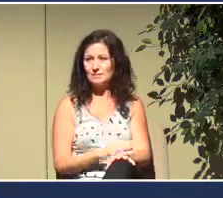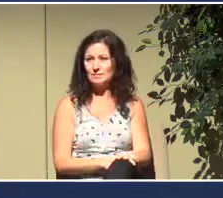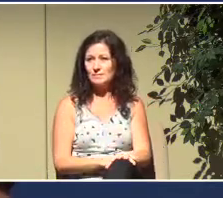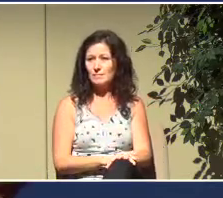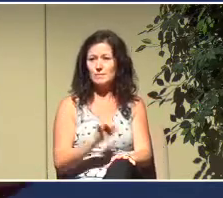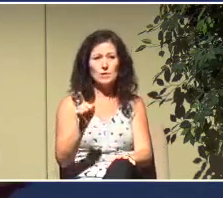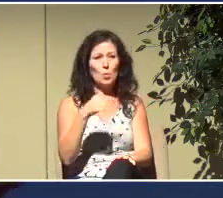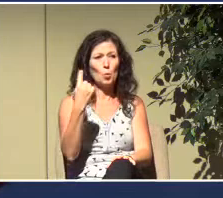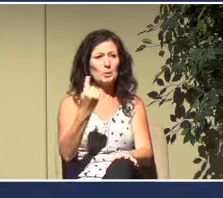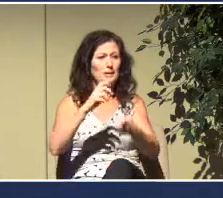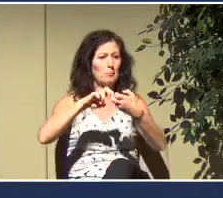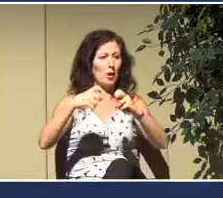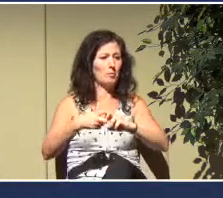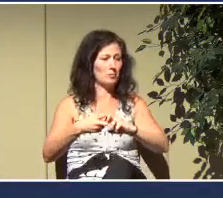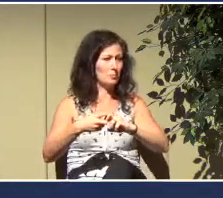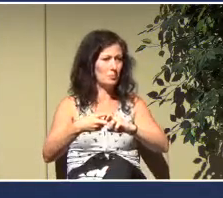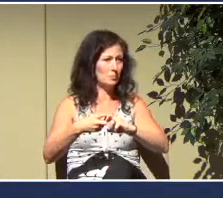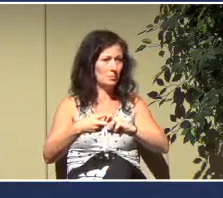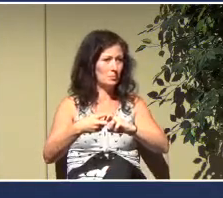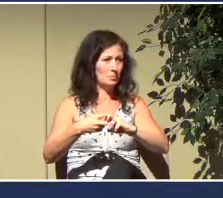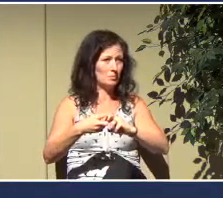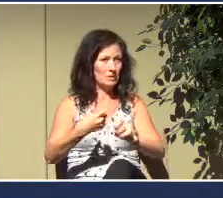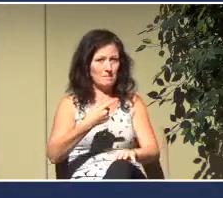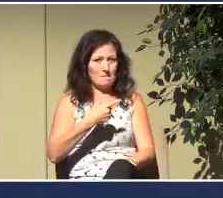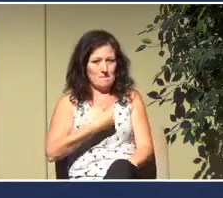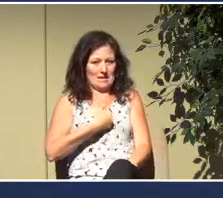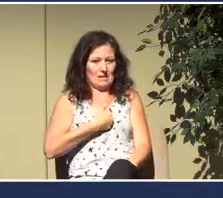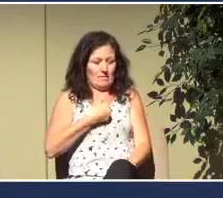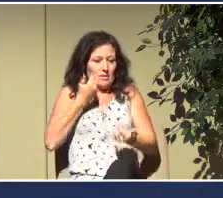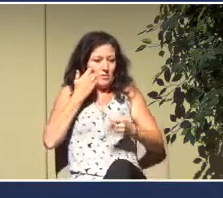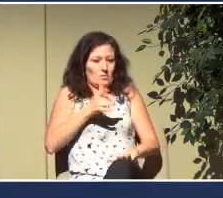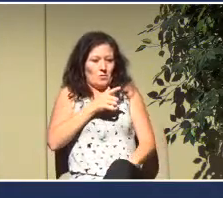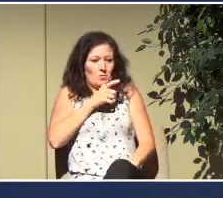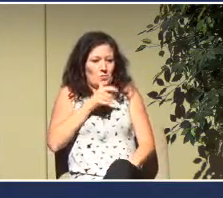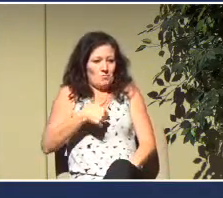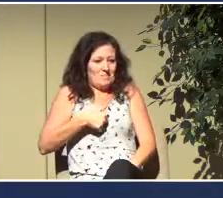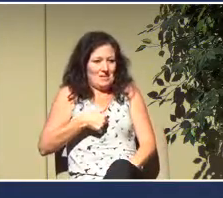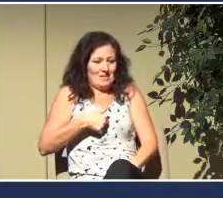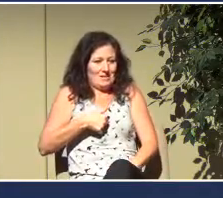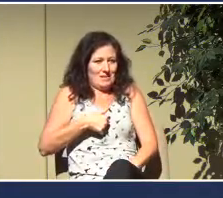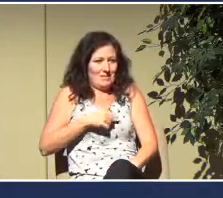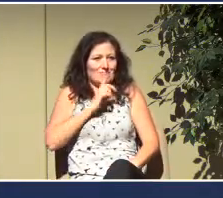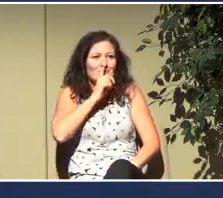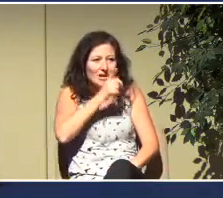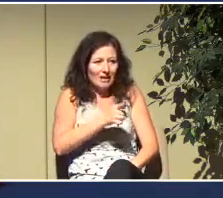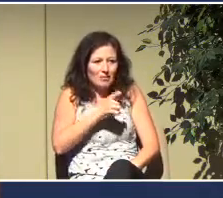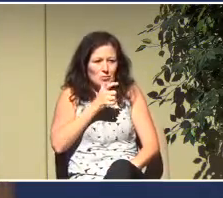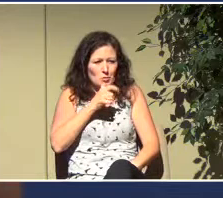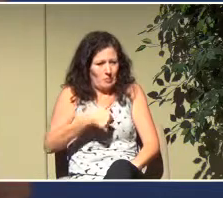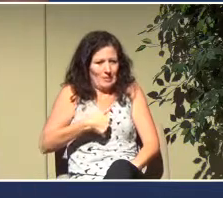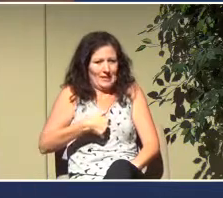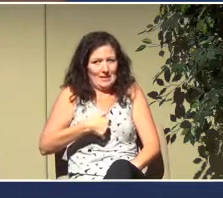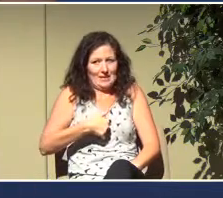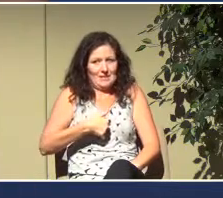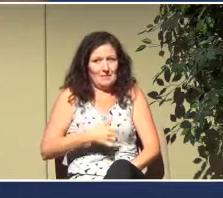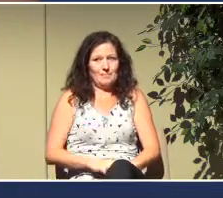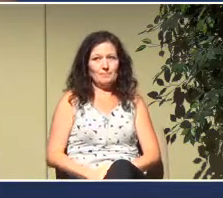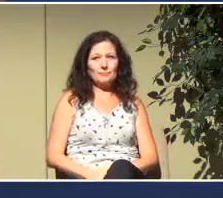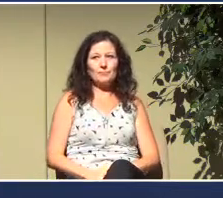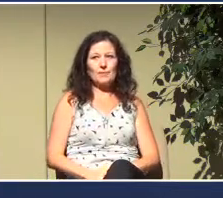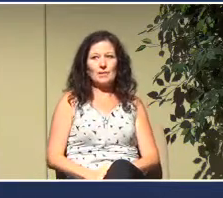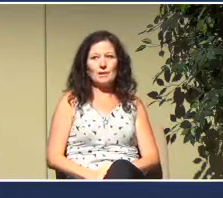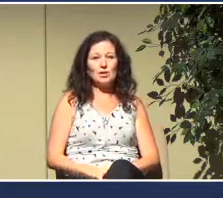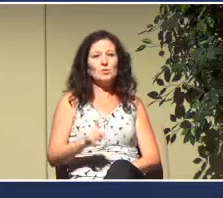only problem is that you don't know who you are, who you are. It takes time for that